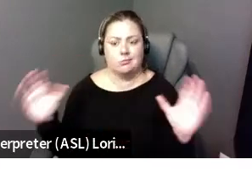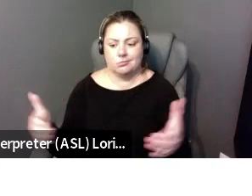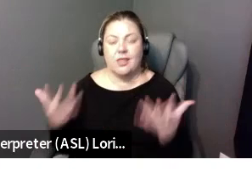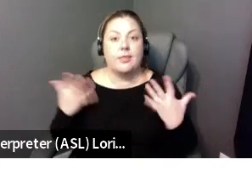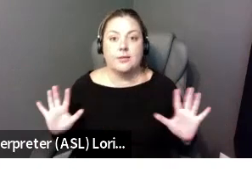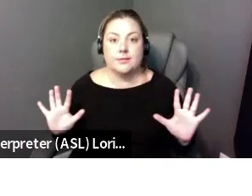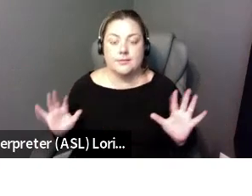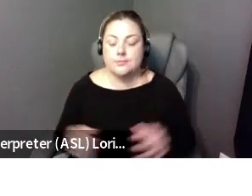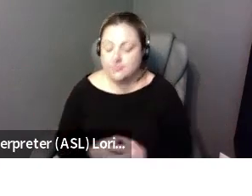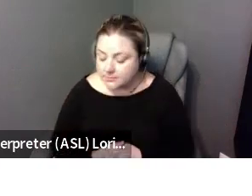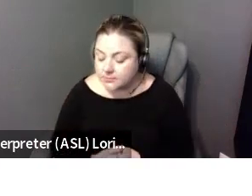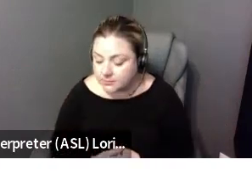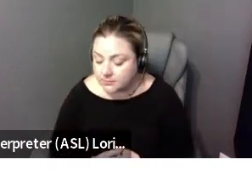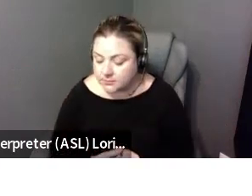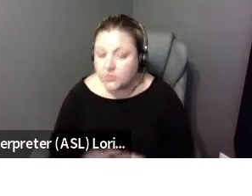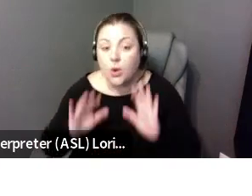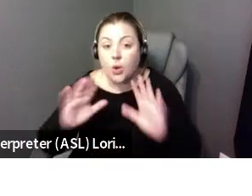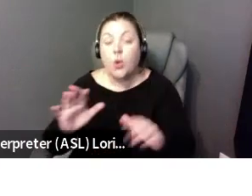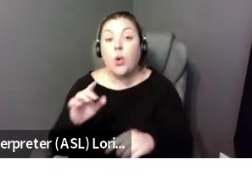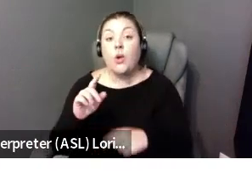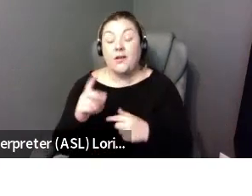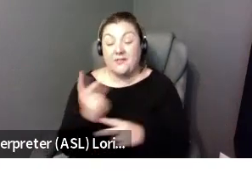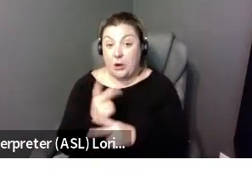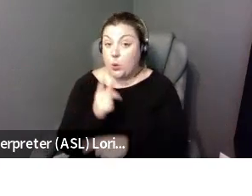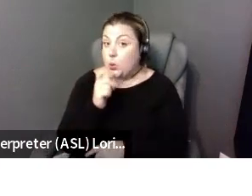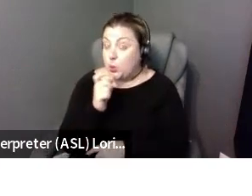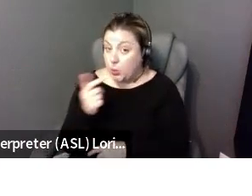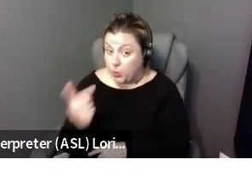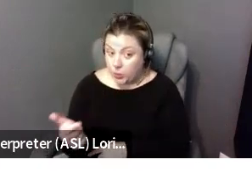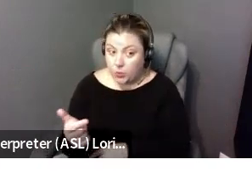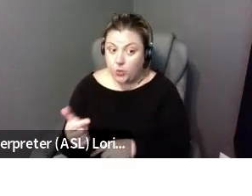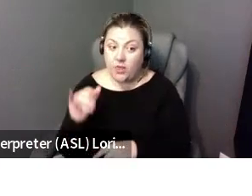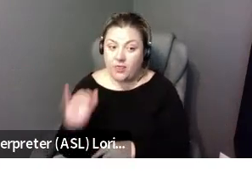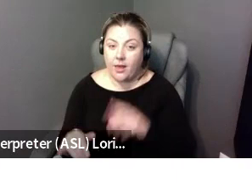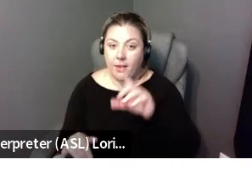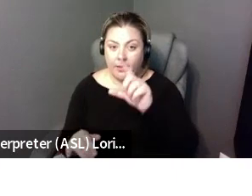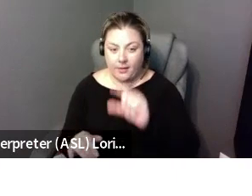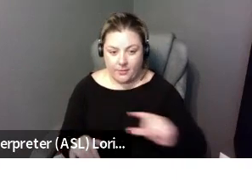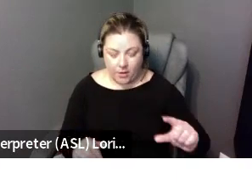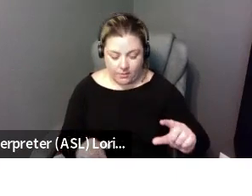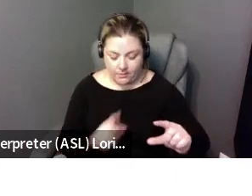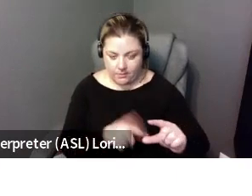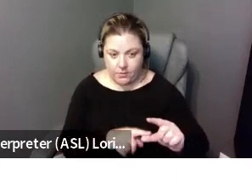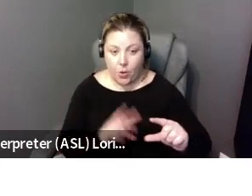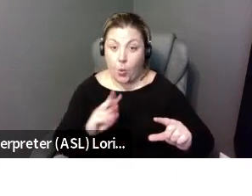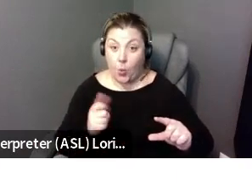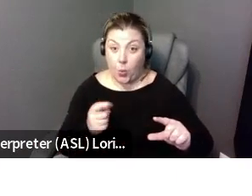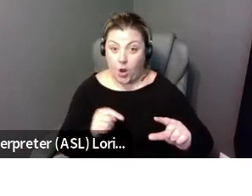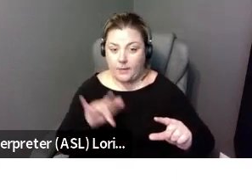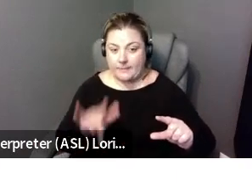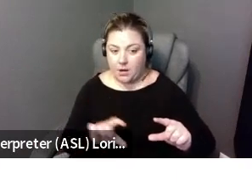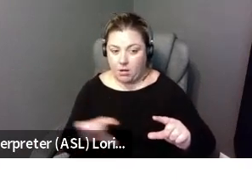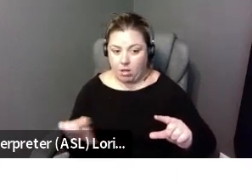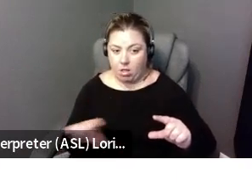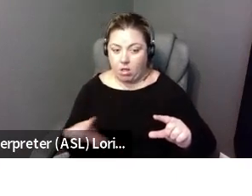Once we figure out the who from the community engagement and consensus component, the what from the longitudinal